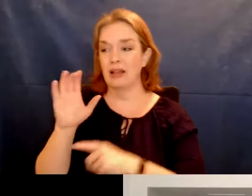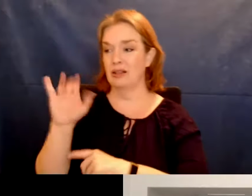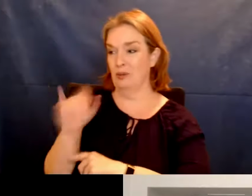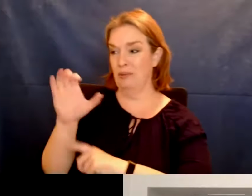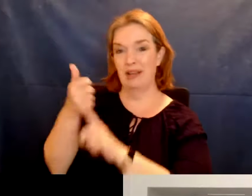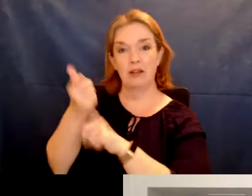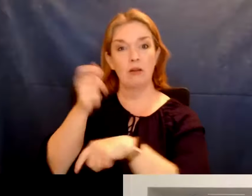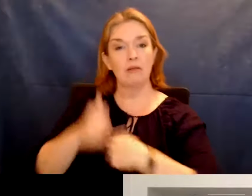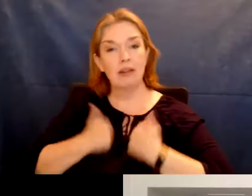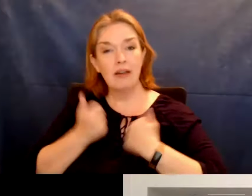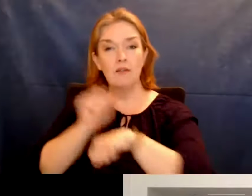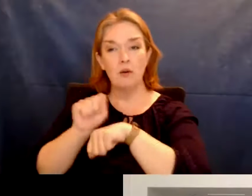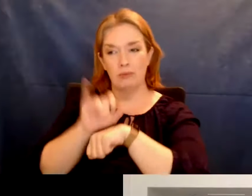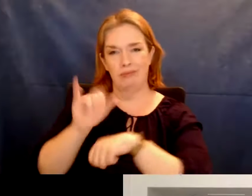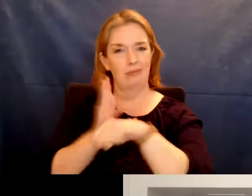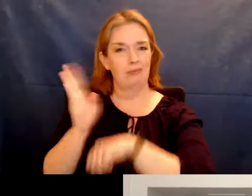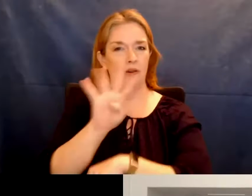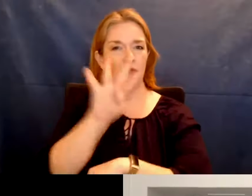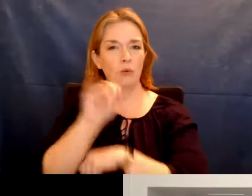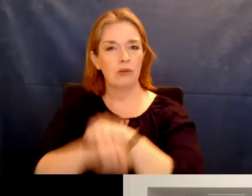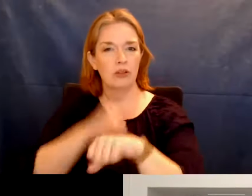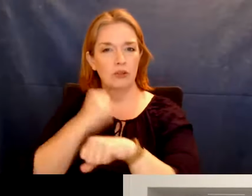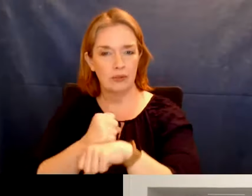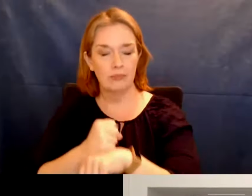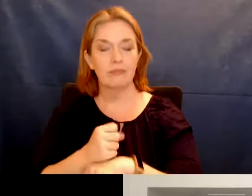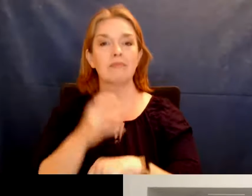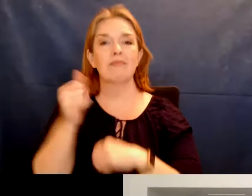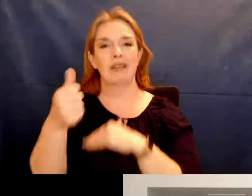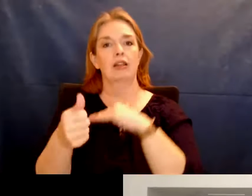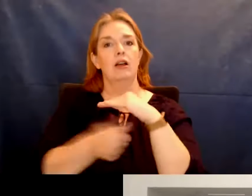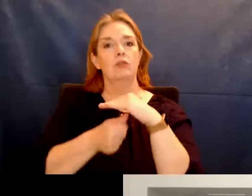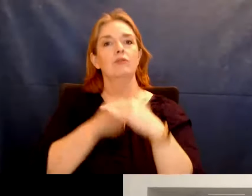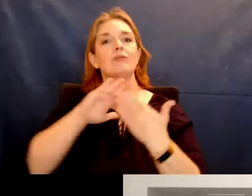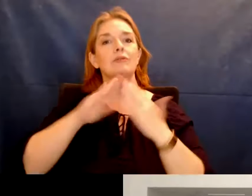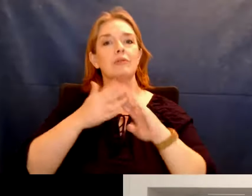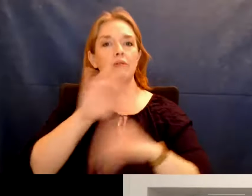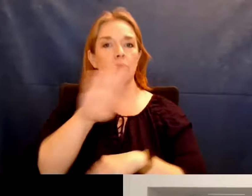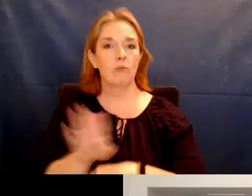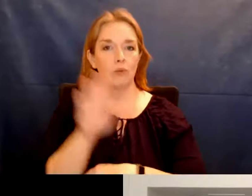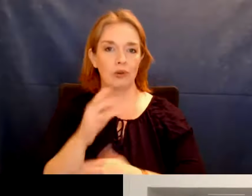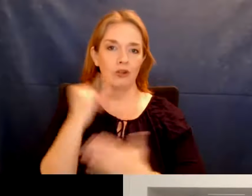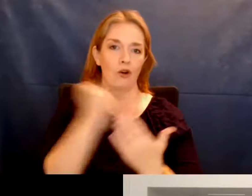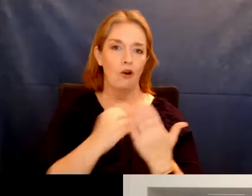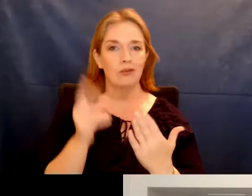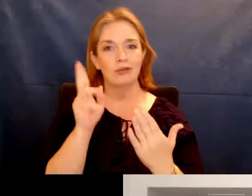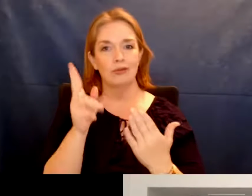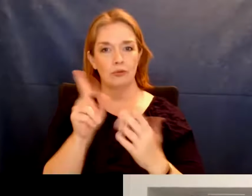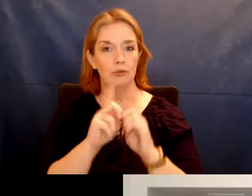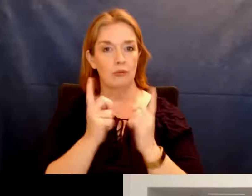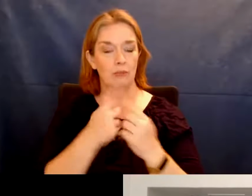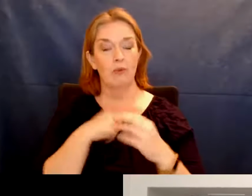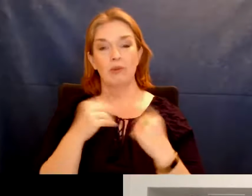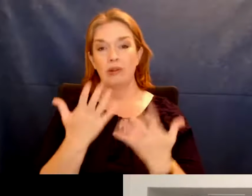Castle House is a program of the Arts and History Department, which offers many other services, including public art,